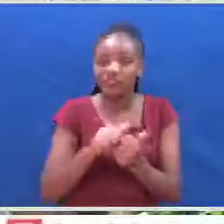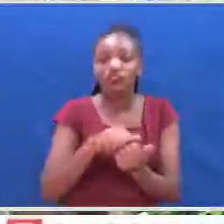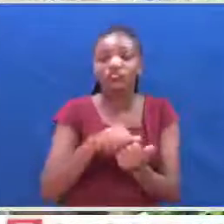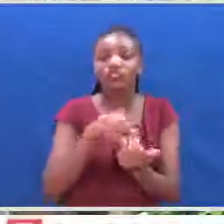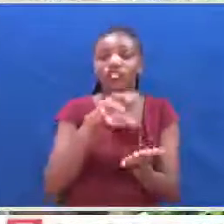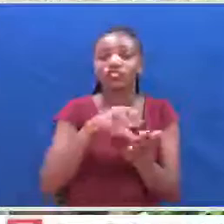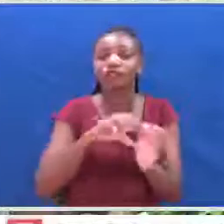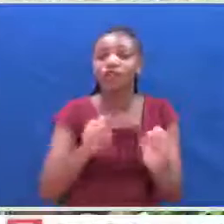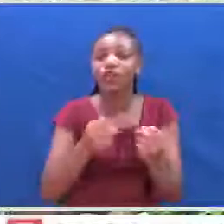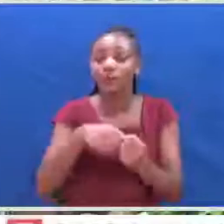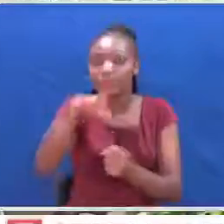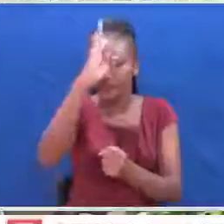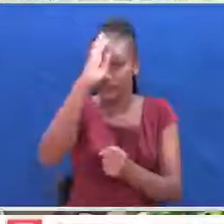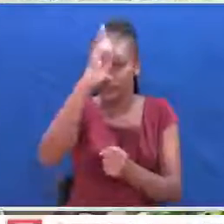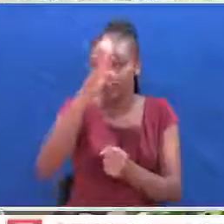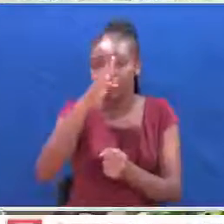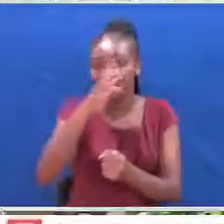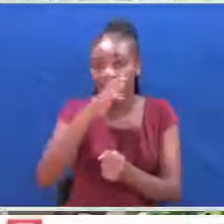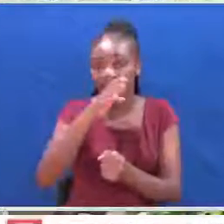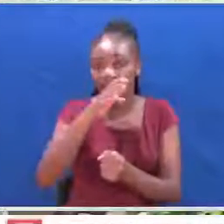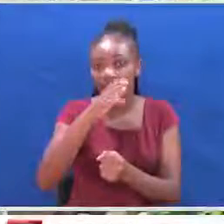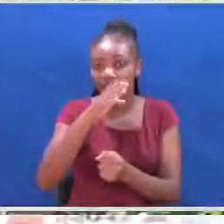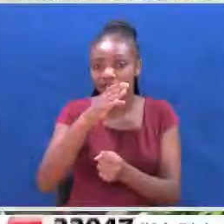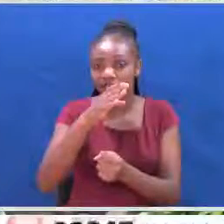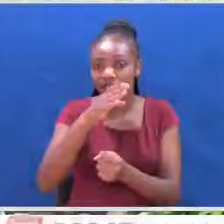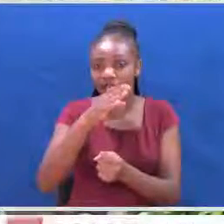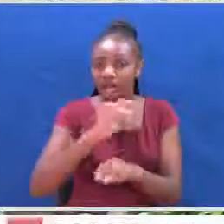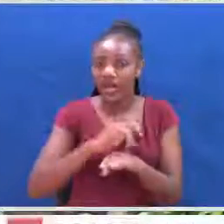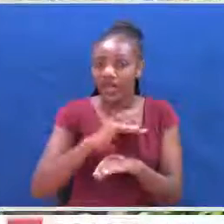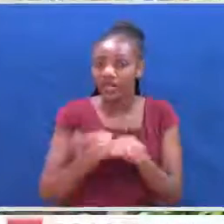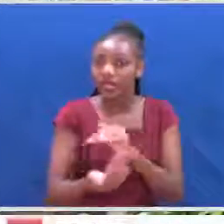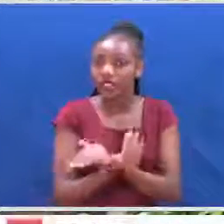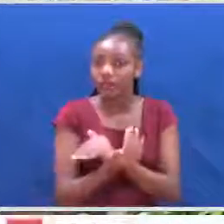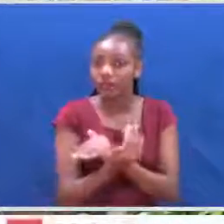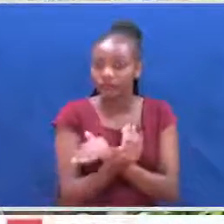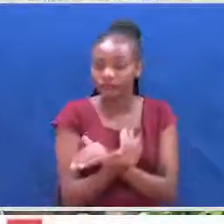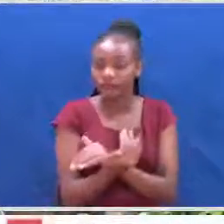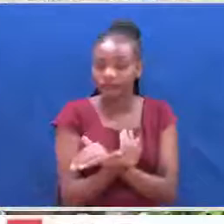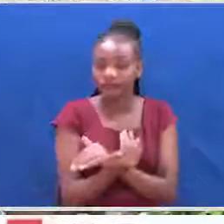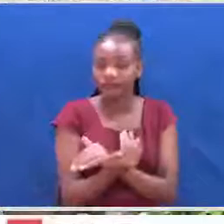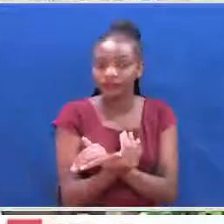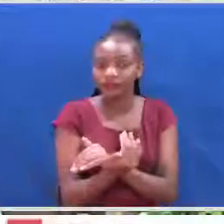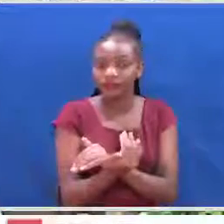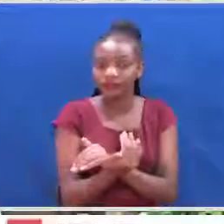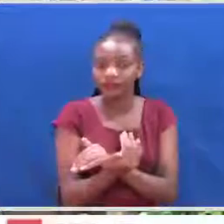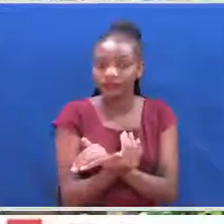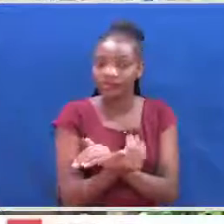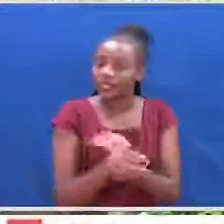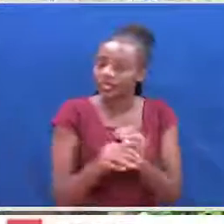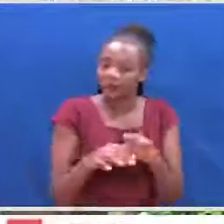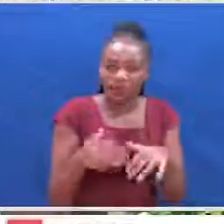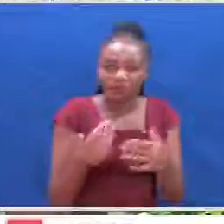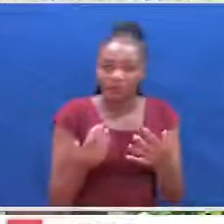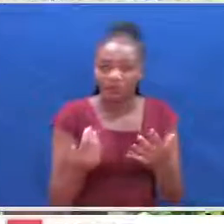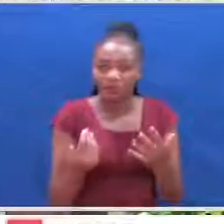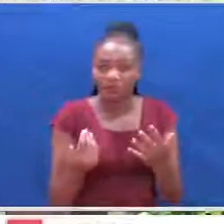ur on Sunday very Early in the morning uh where